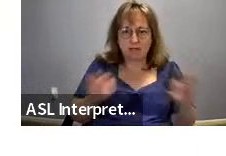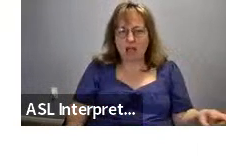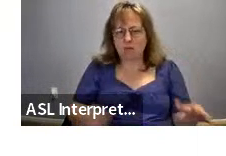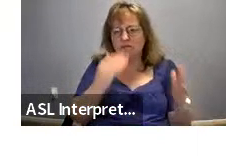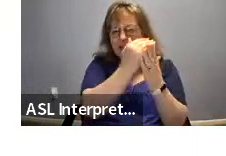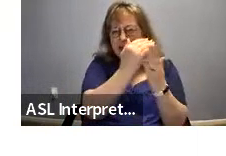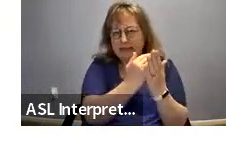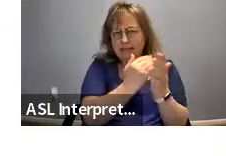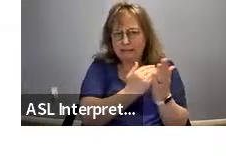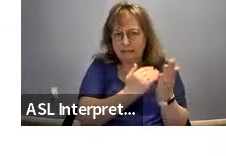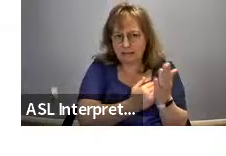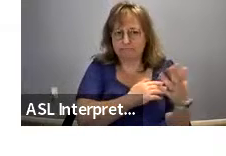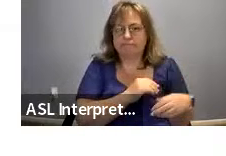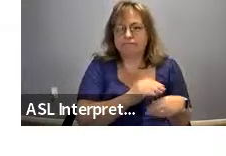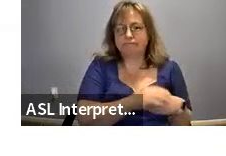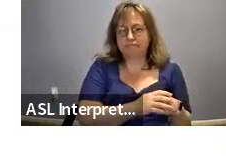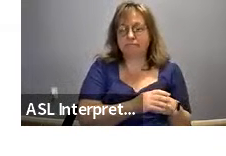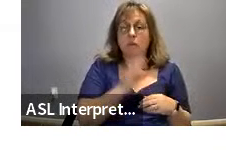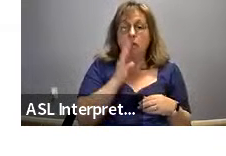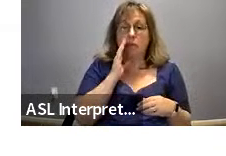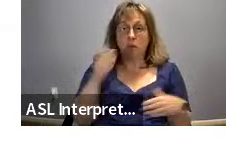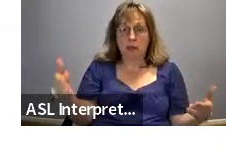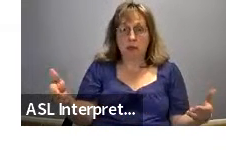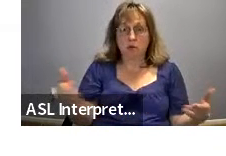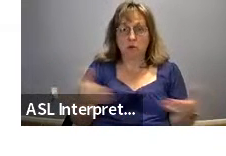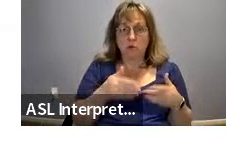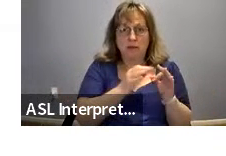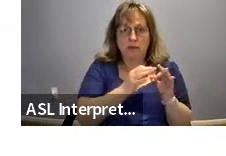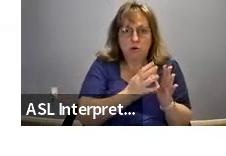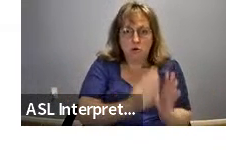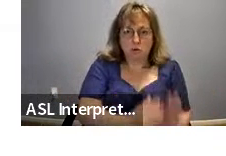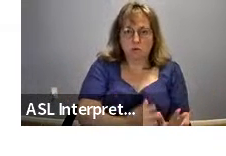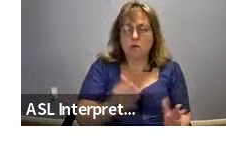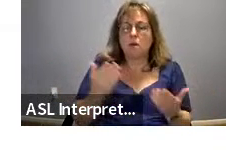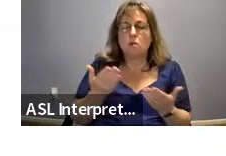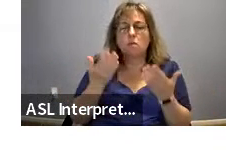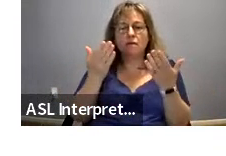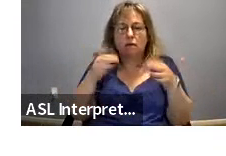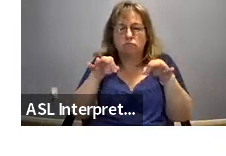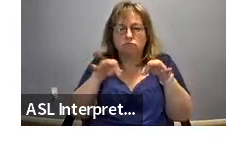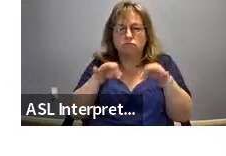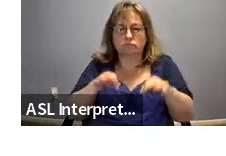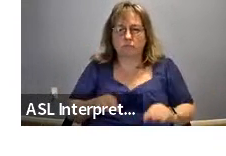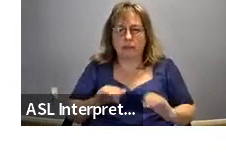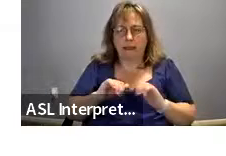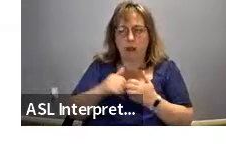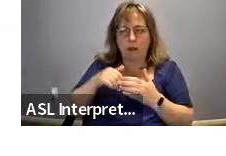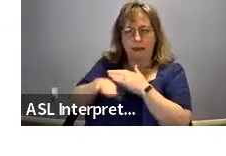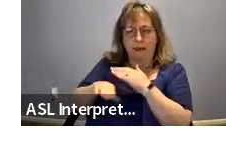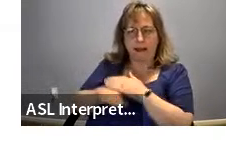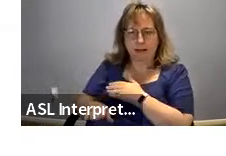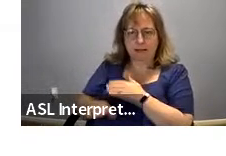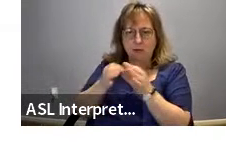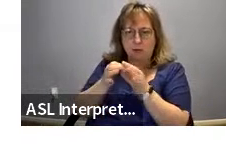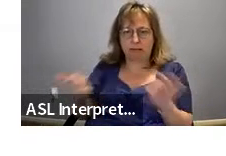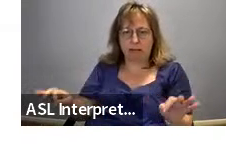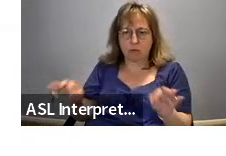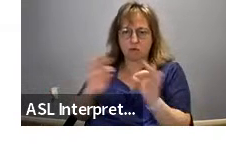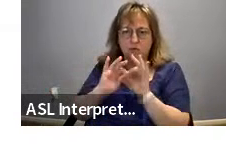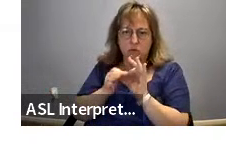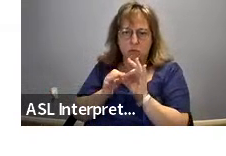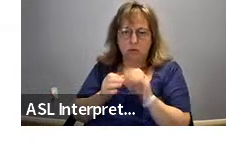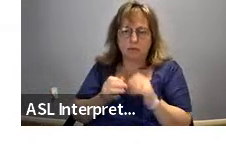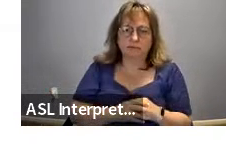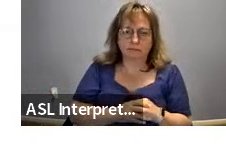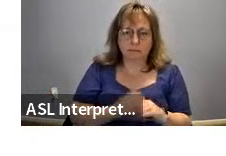and Vietnamese. We will go ahead and introduce our interpreters and provide some instructions on how to access the language interpretation